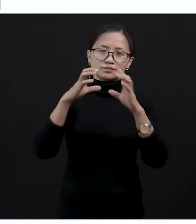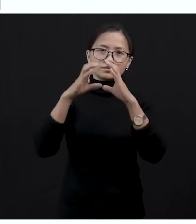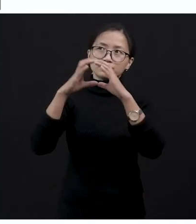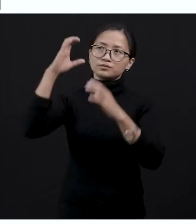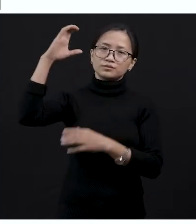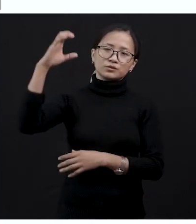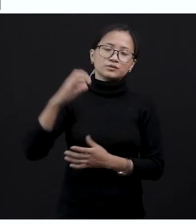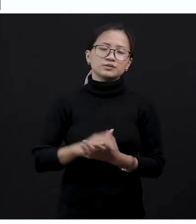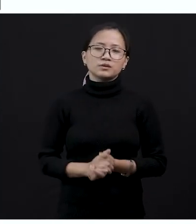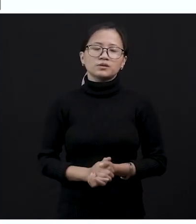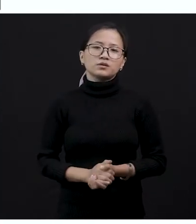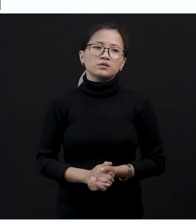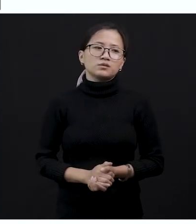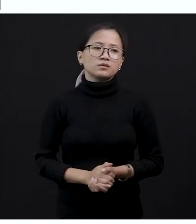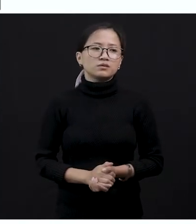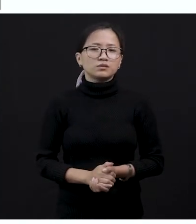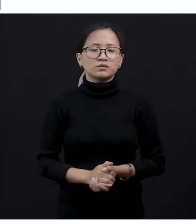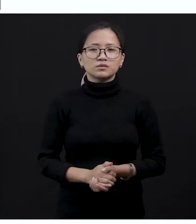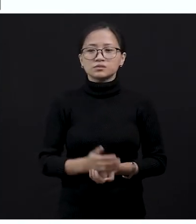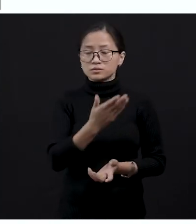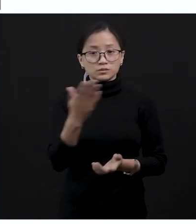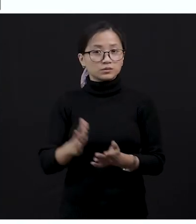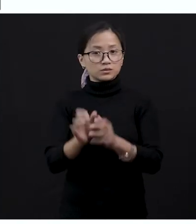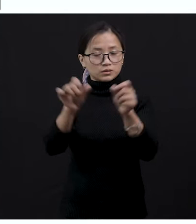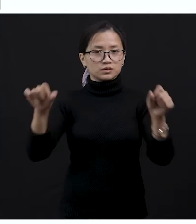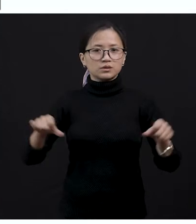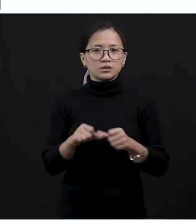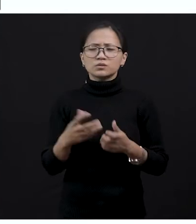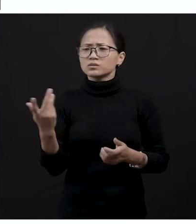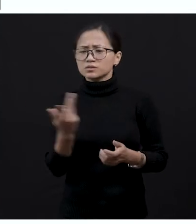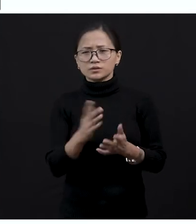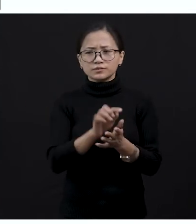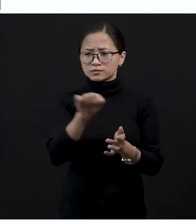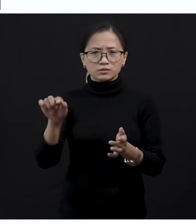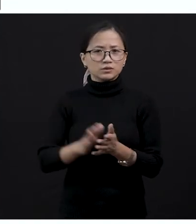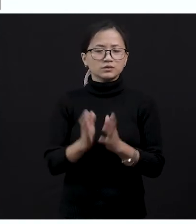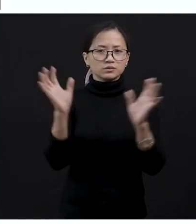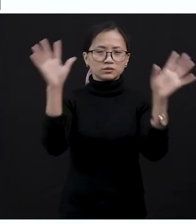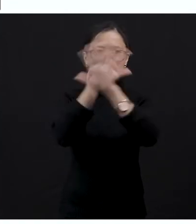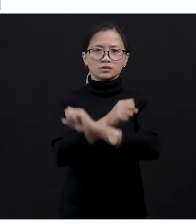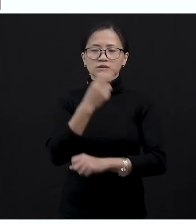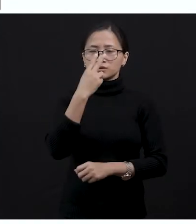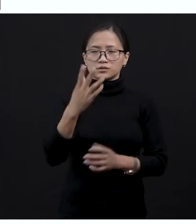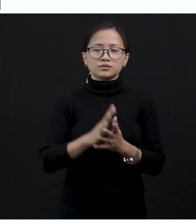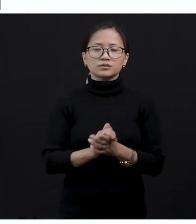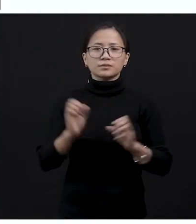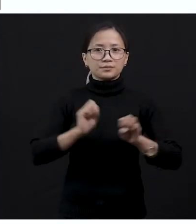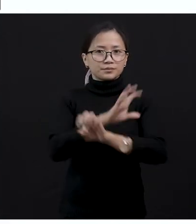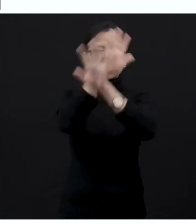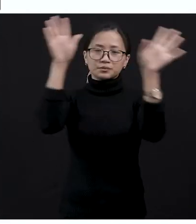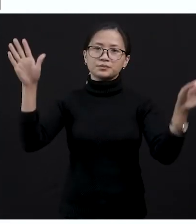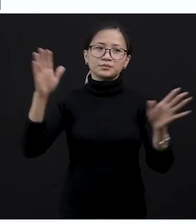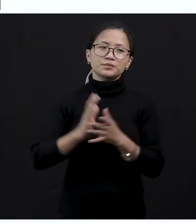is the earth, okay? So those areas, whichever is dark at night, they see the bright moon,